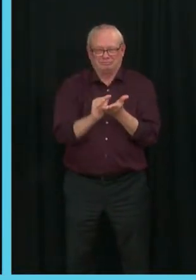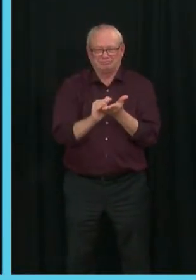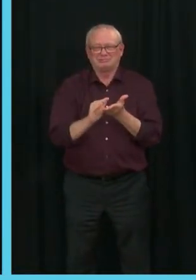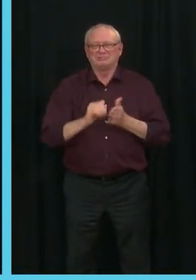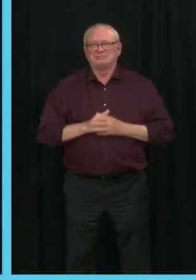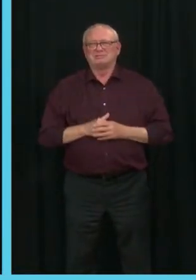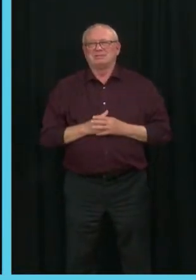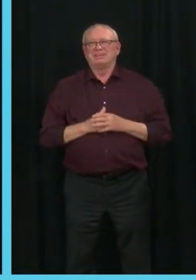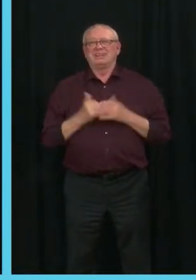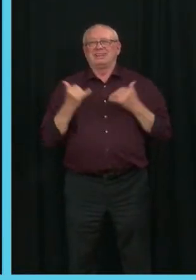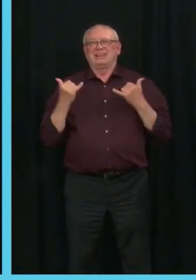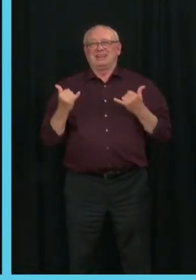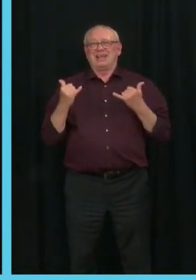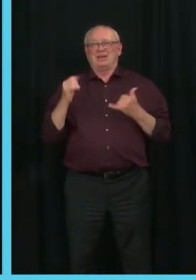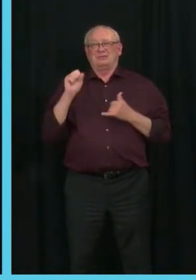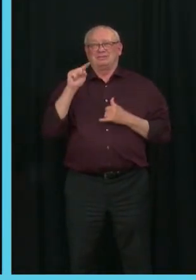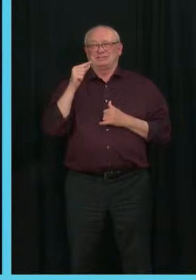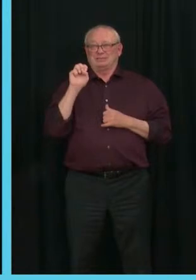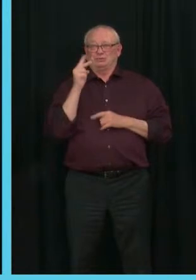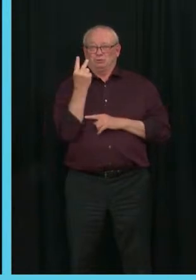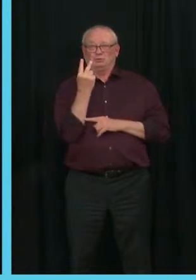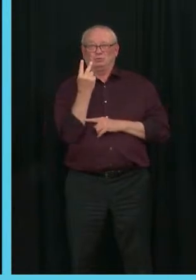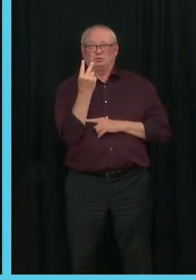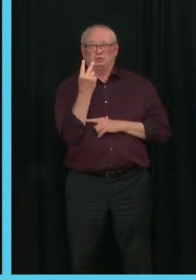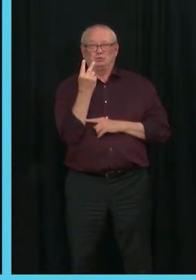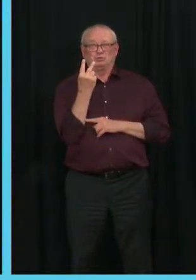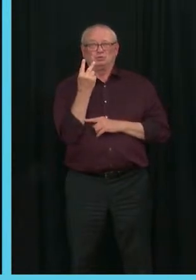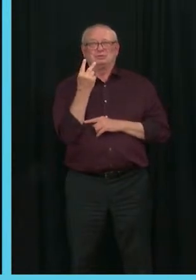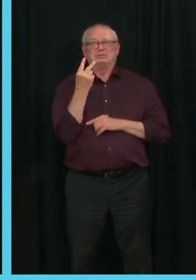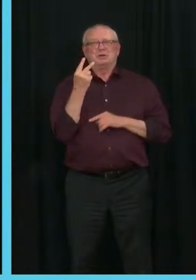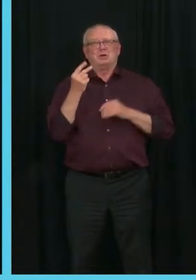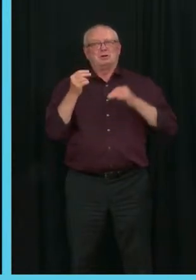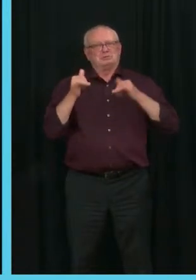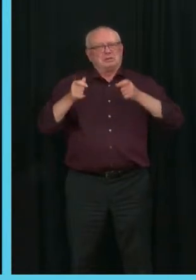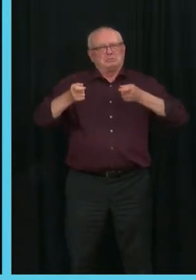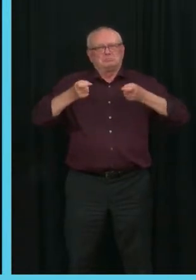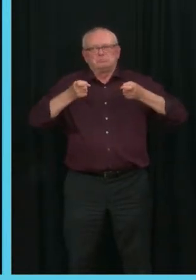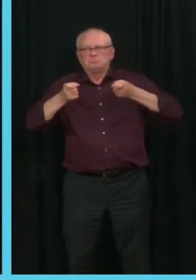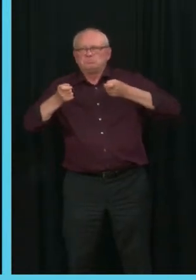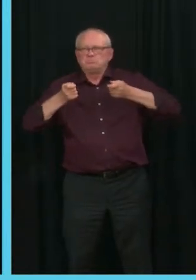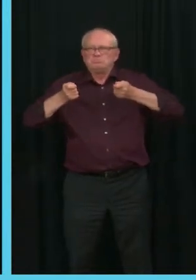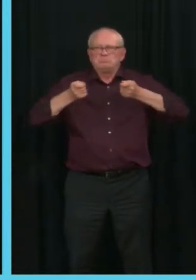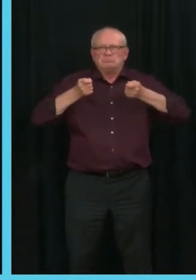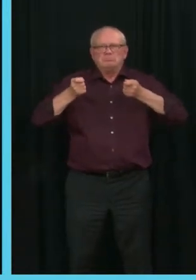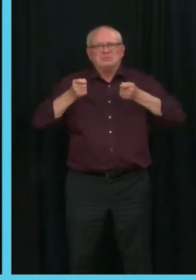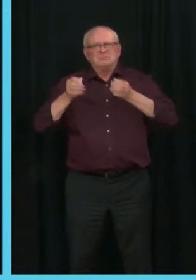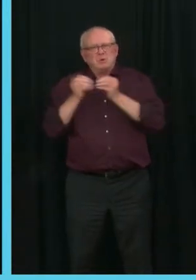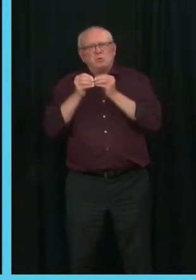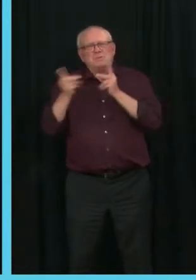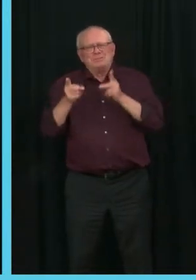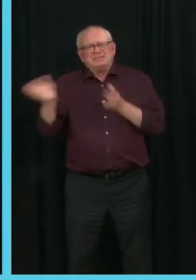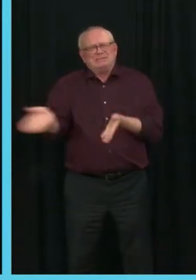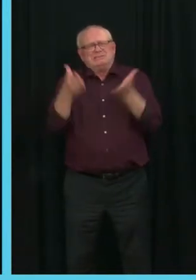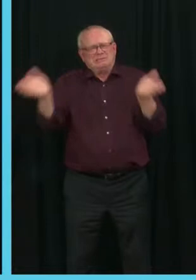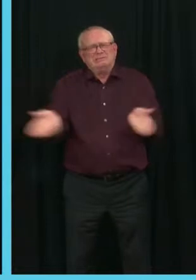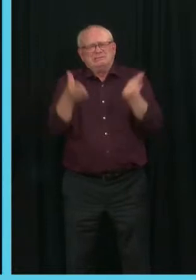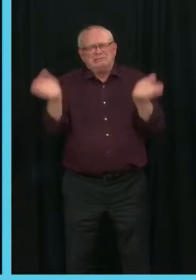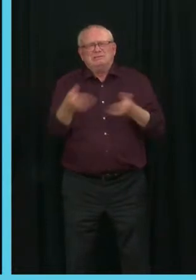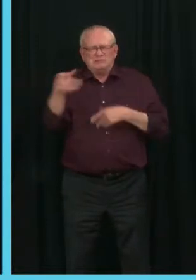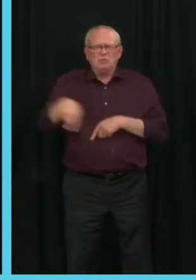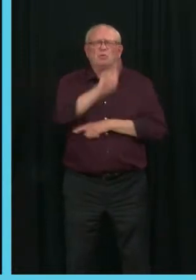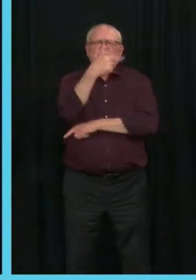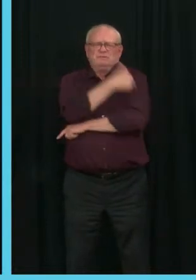place to help keep cases down, moving downward, while we continue vaccinating as many people as we can. We've also